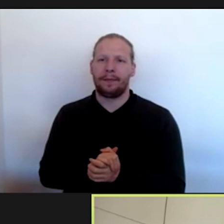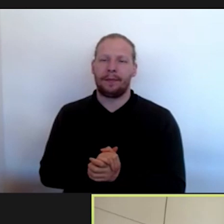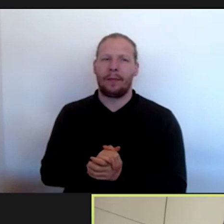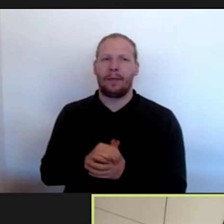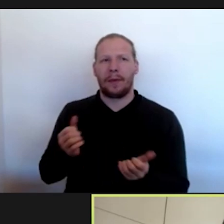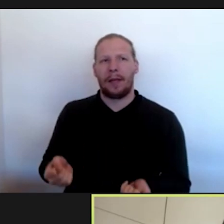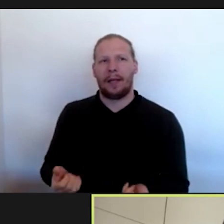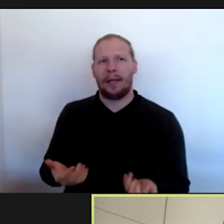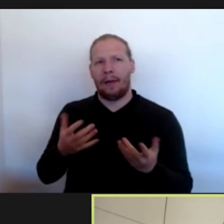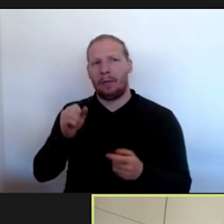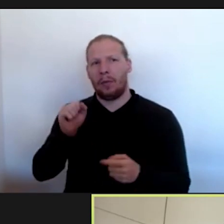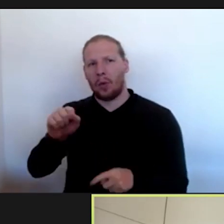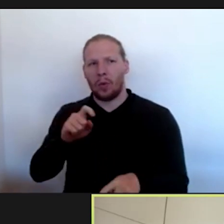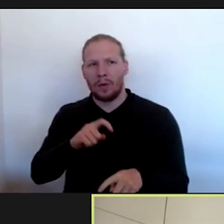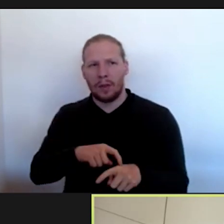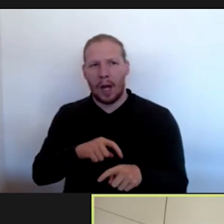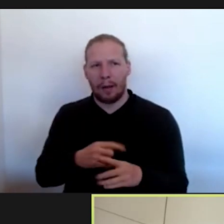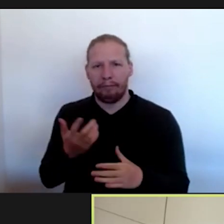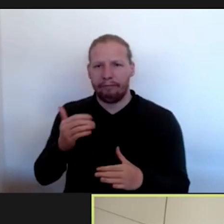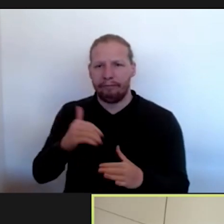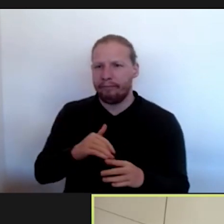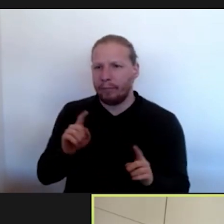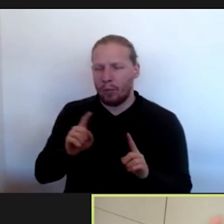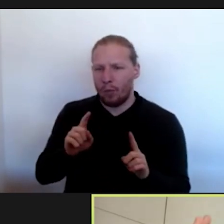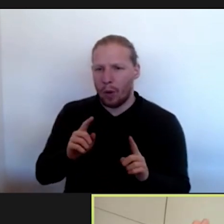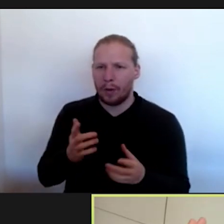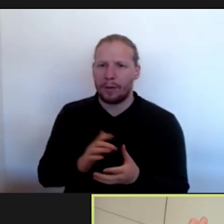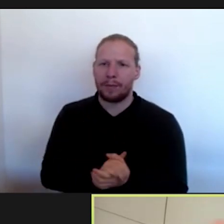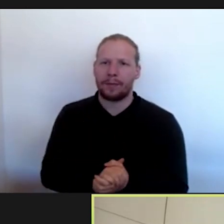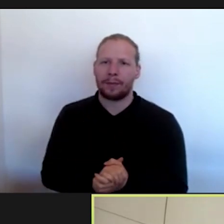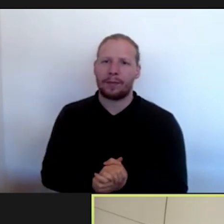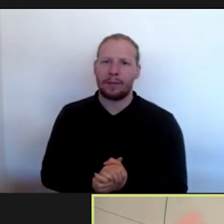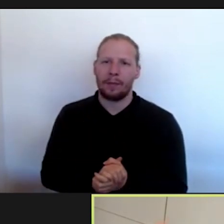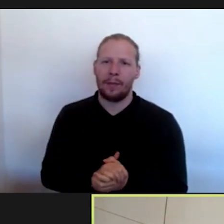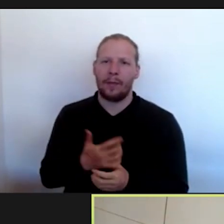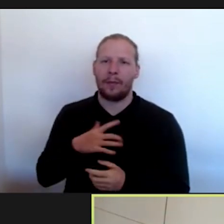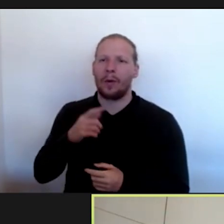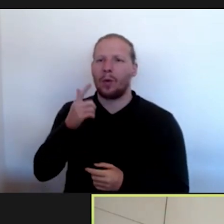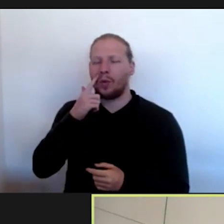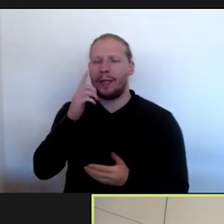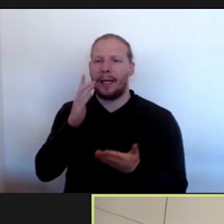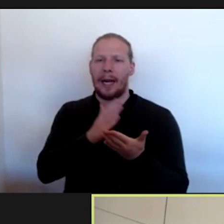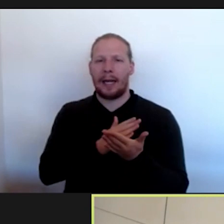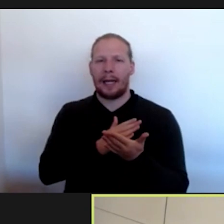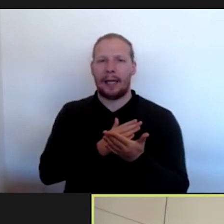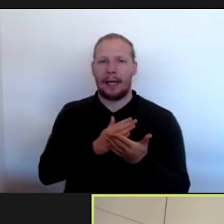time? So I think those are really key things. So I would like to see a clear picture,